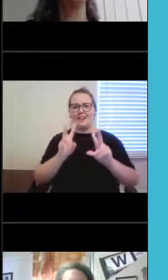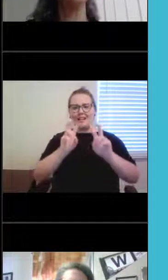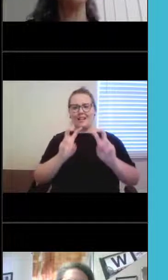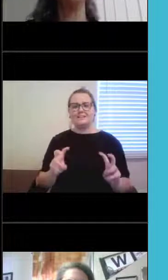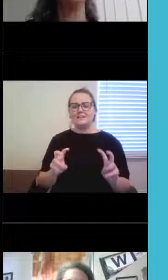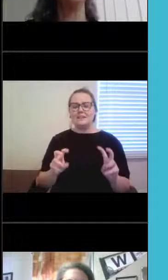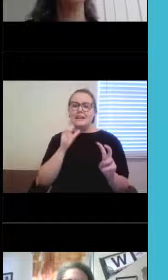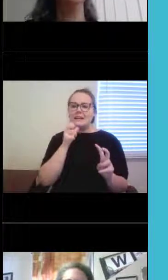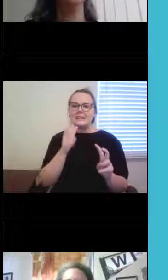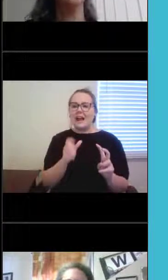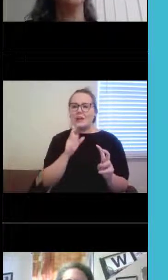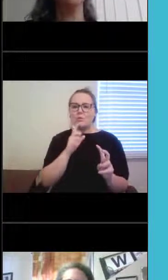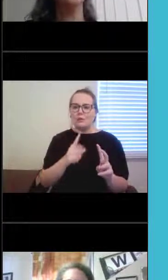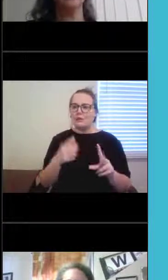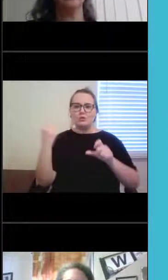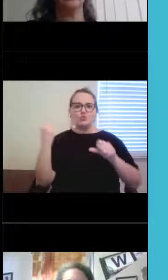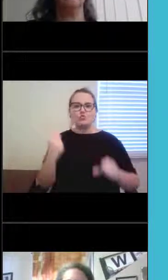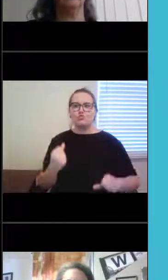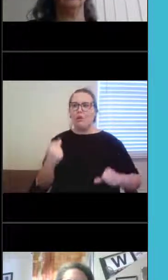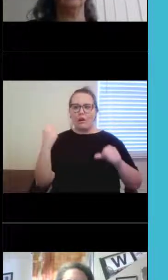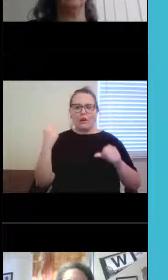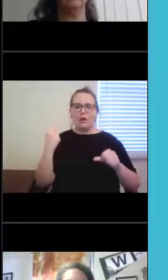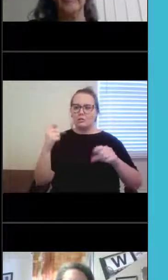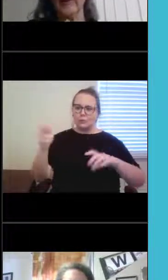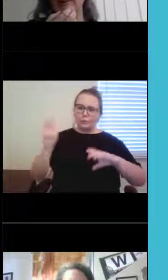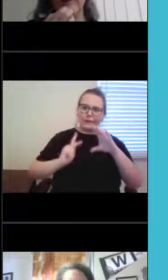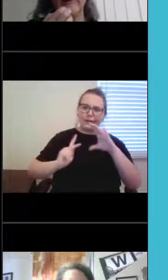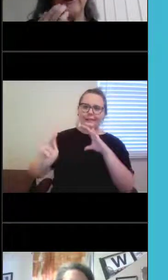come out as strongly predicting